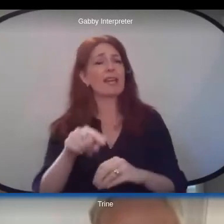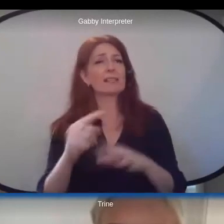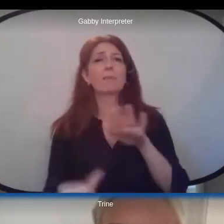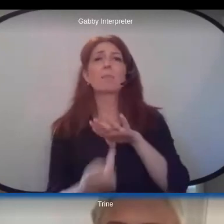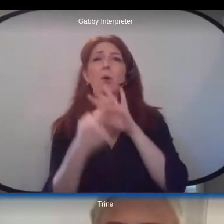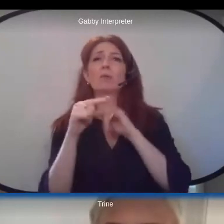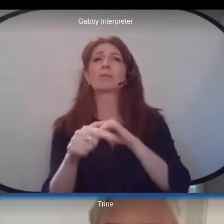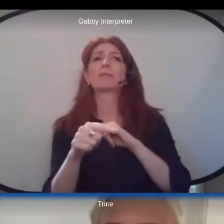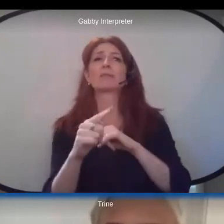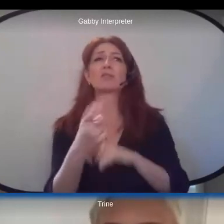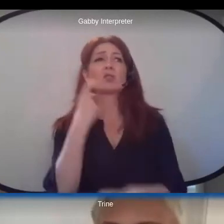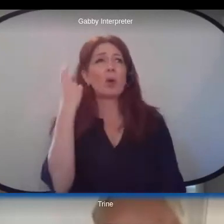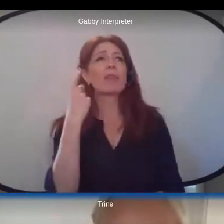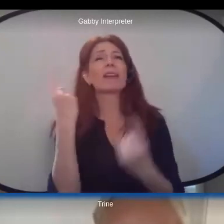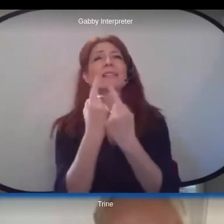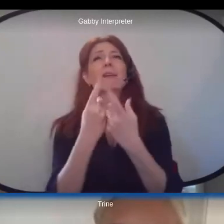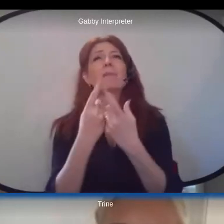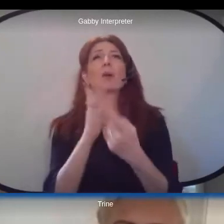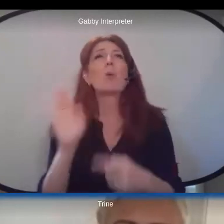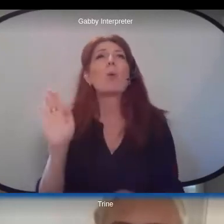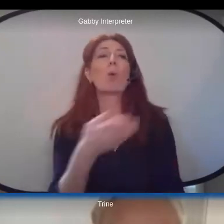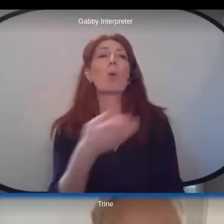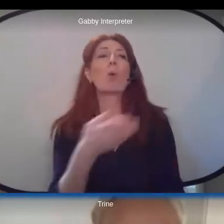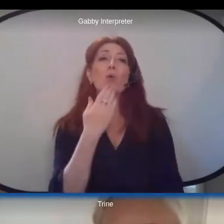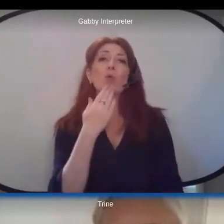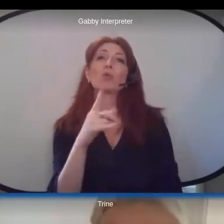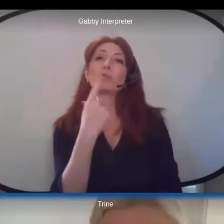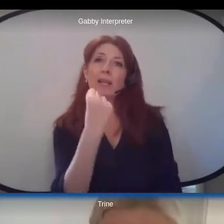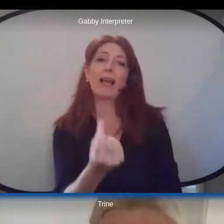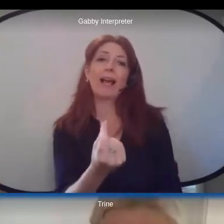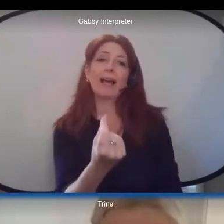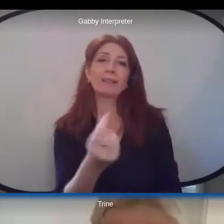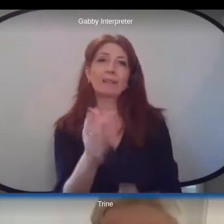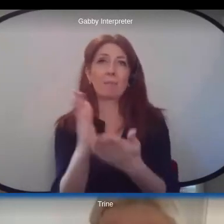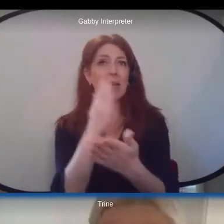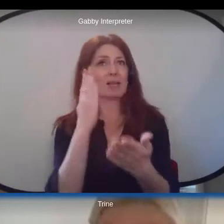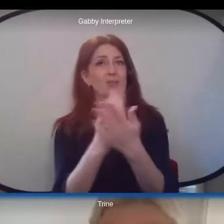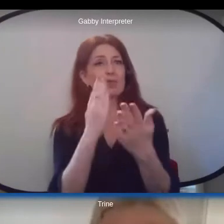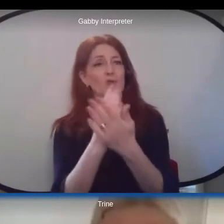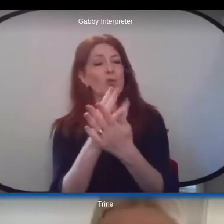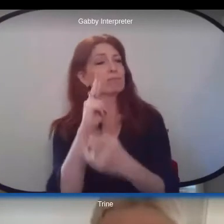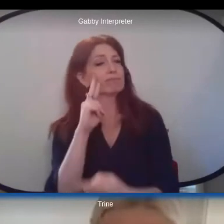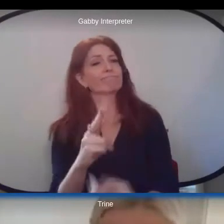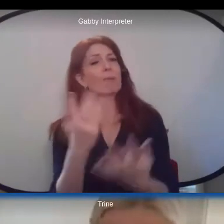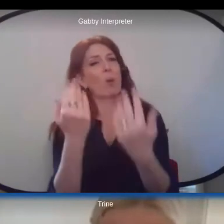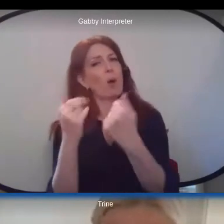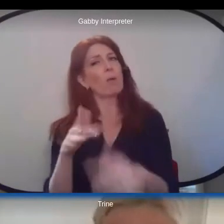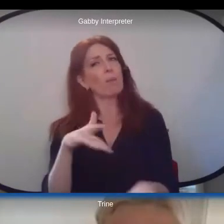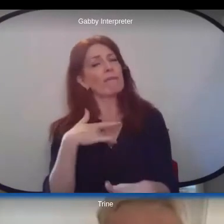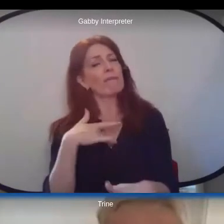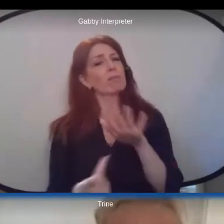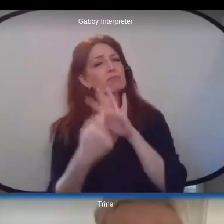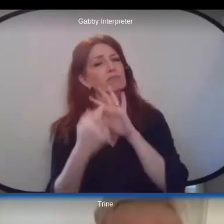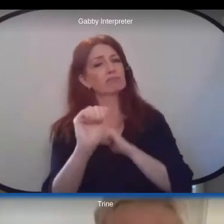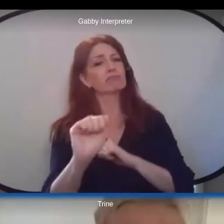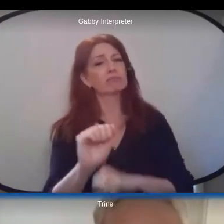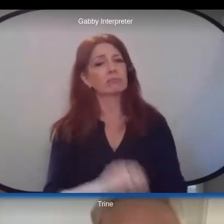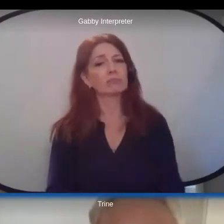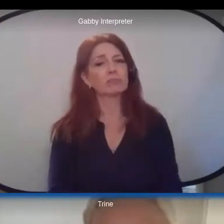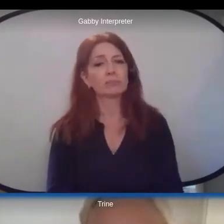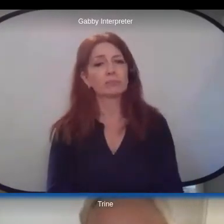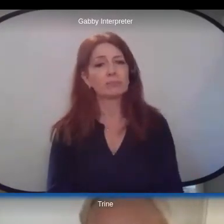everyone feels they can use, that it's intuitive and it's like kind of welcoming. That's really important. I also want to just say that, you know, it's important that it is, I